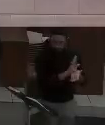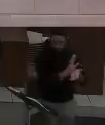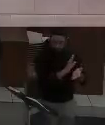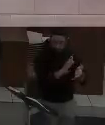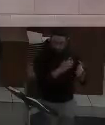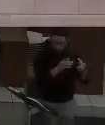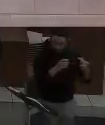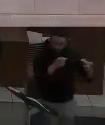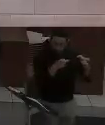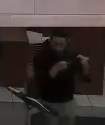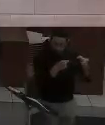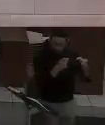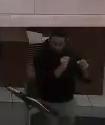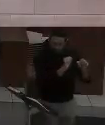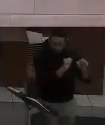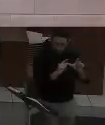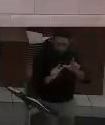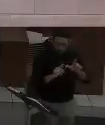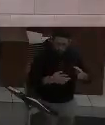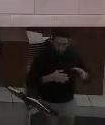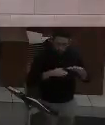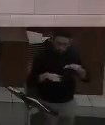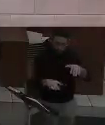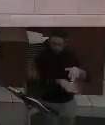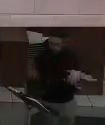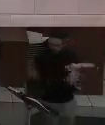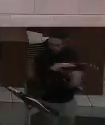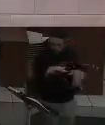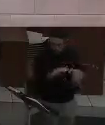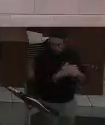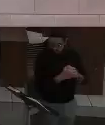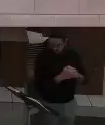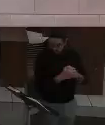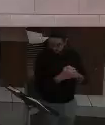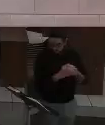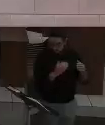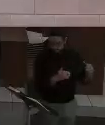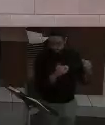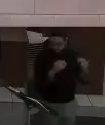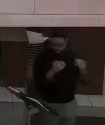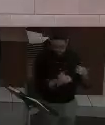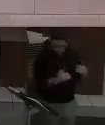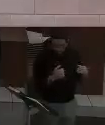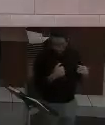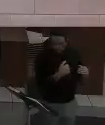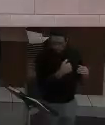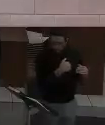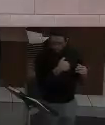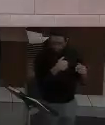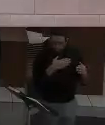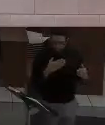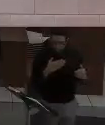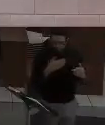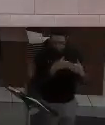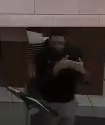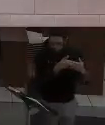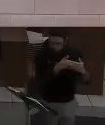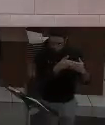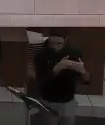the sea, and the air. Therefore, we will actively resist systems and structures which